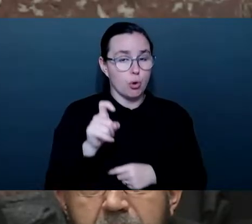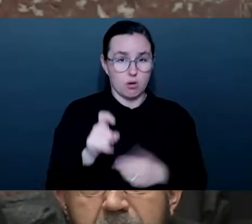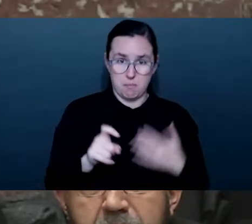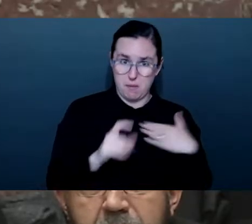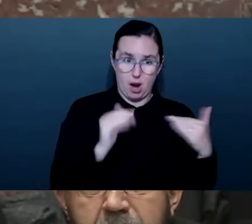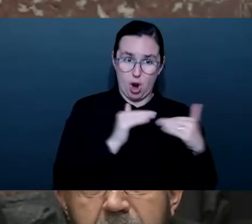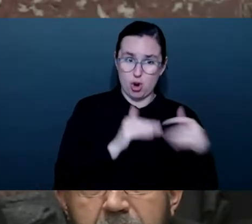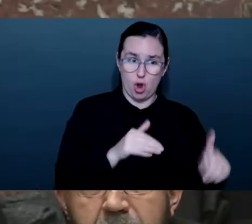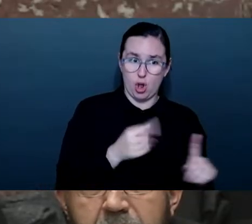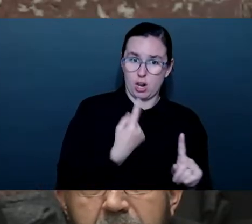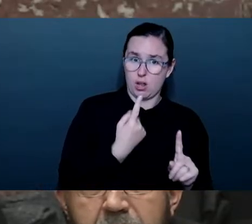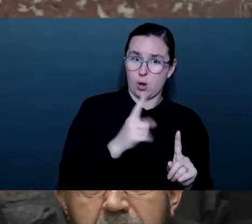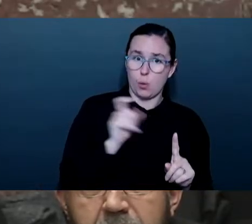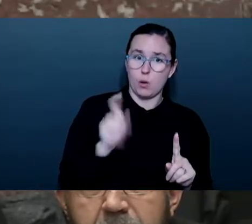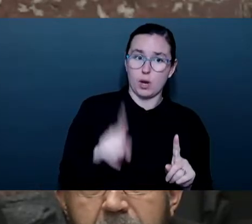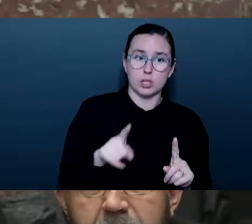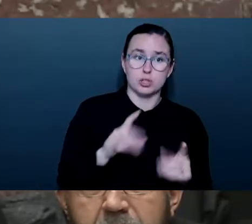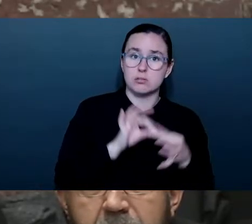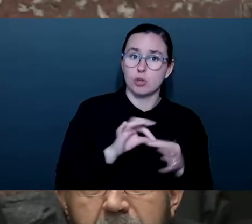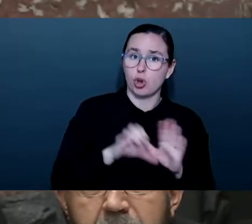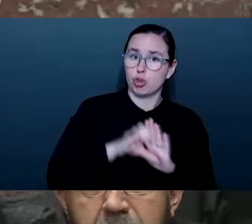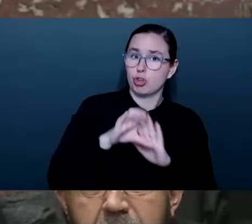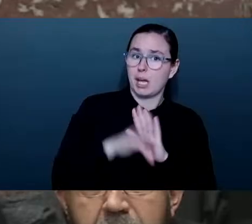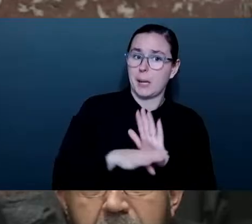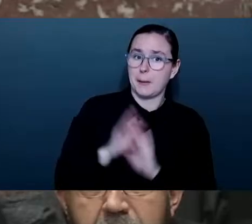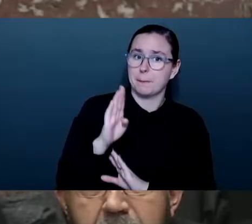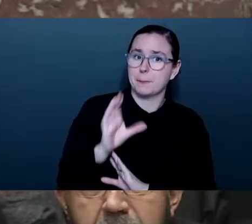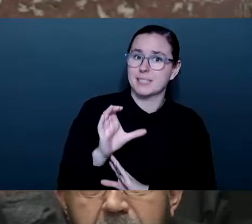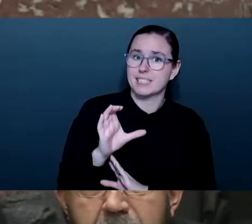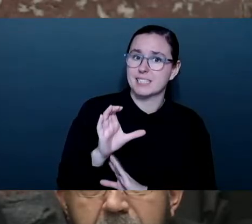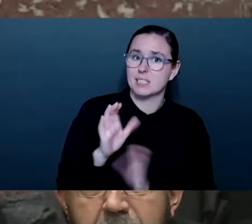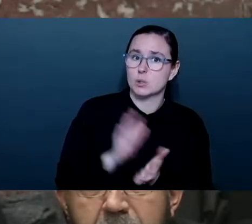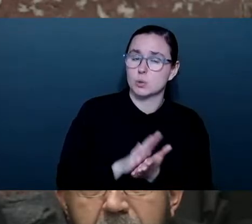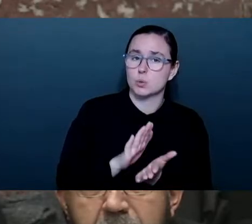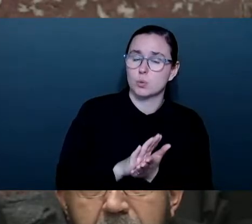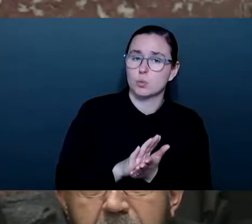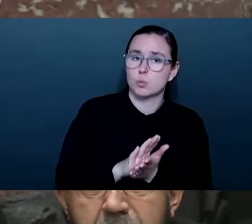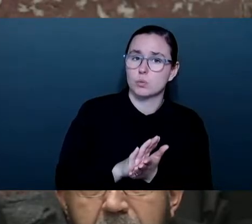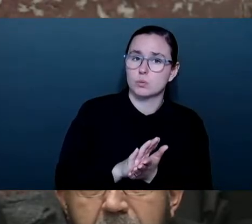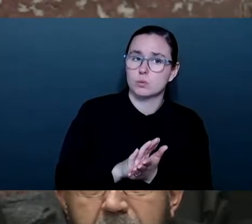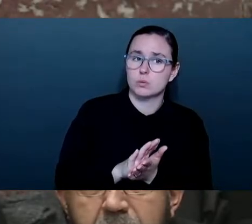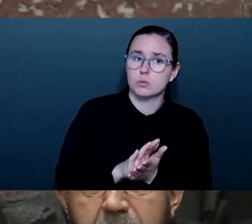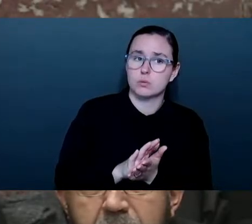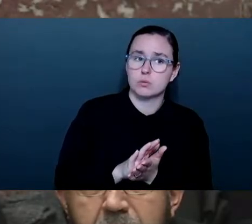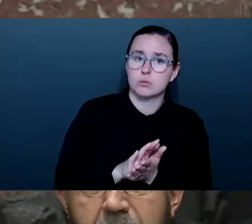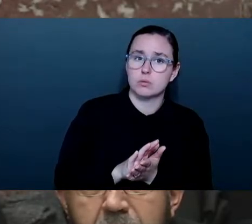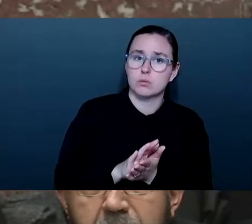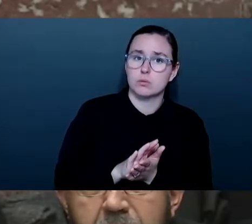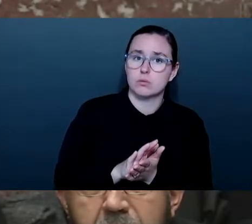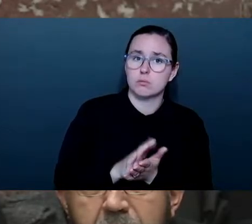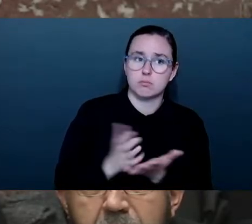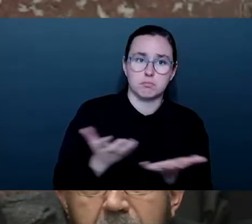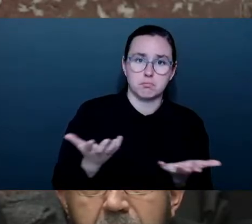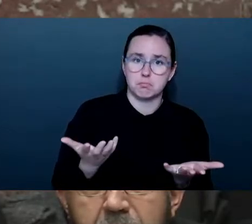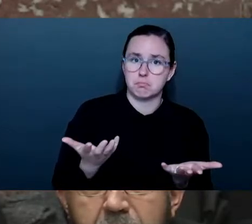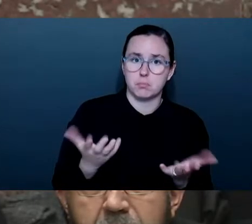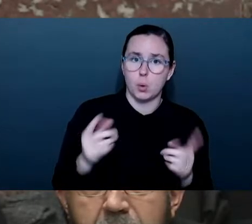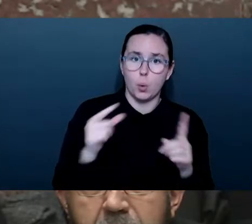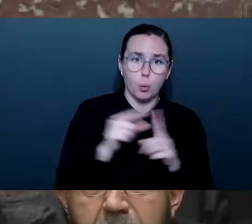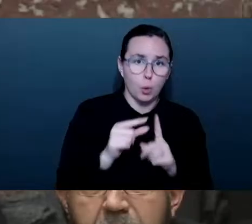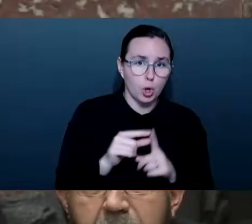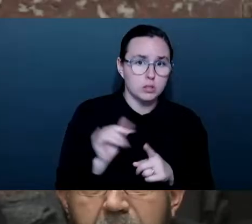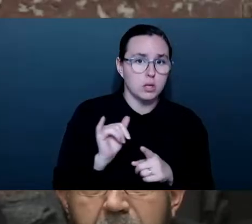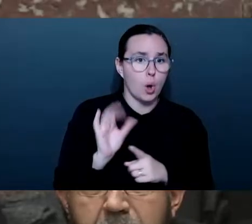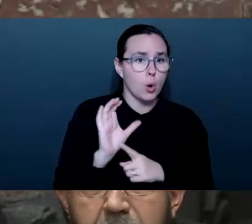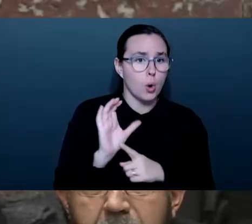BC schools, regarding words such as cultural humility and so on,